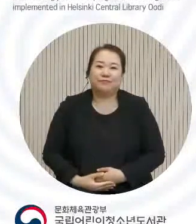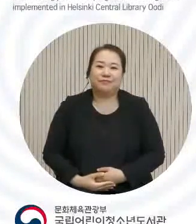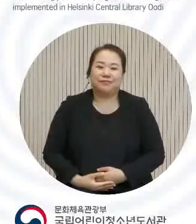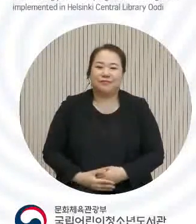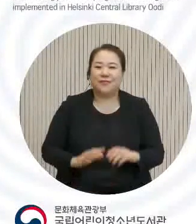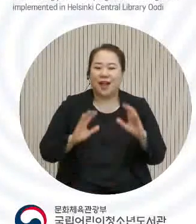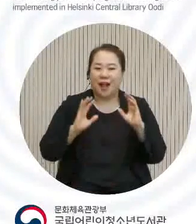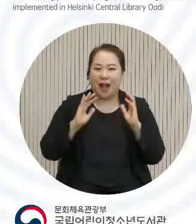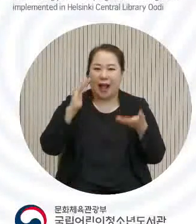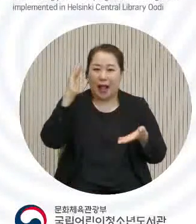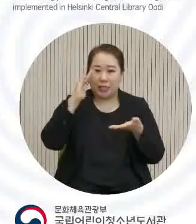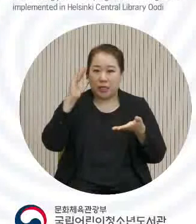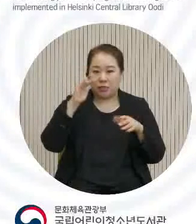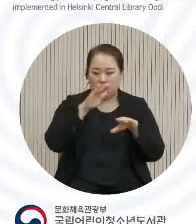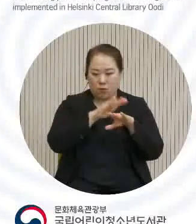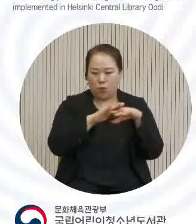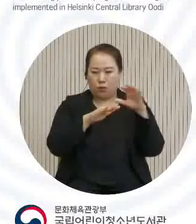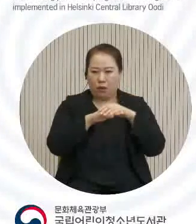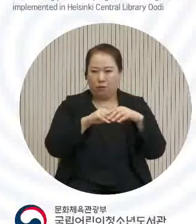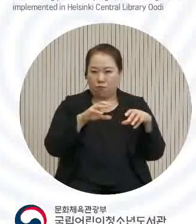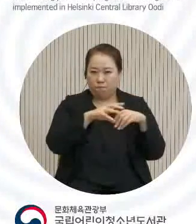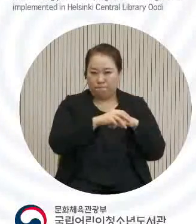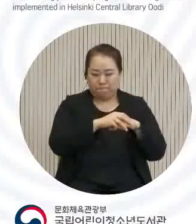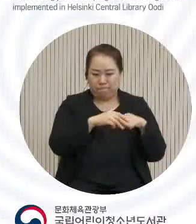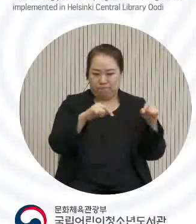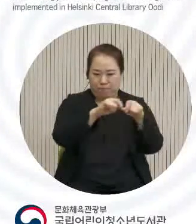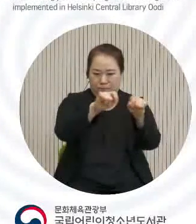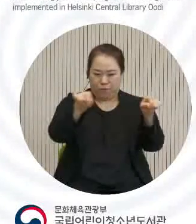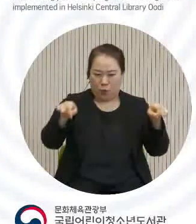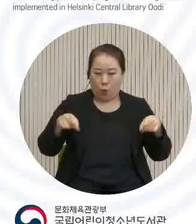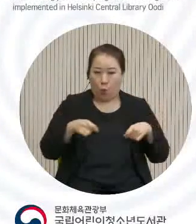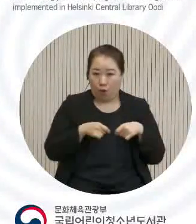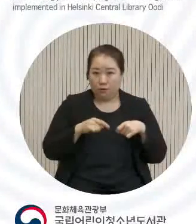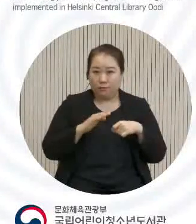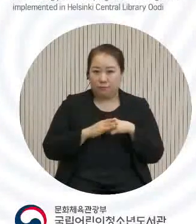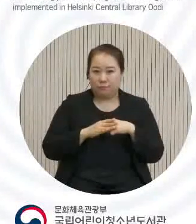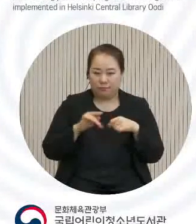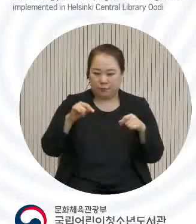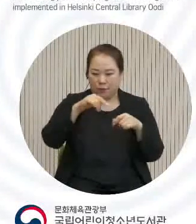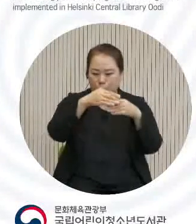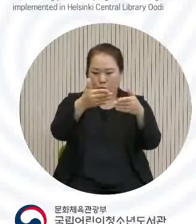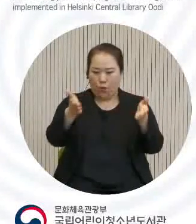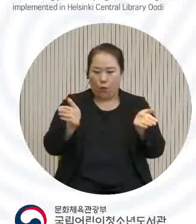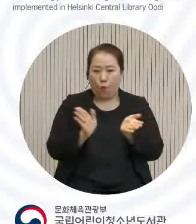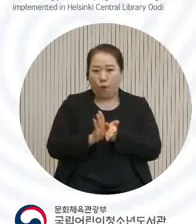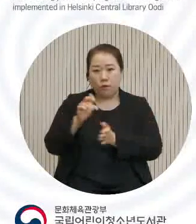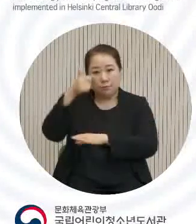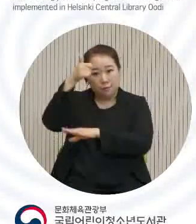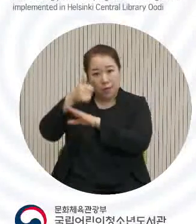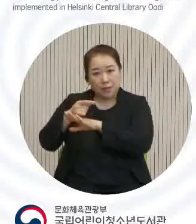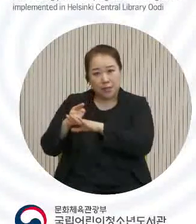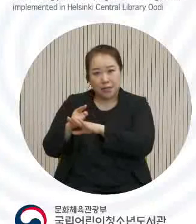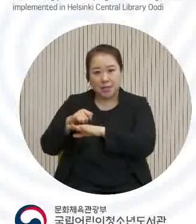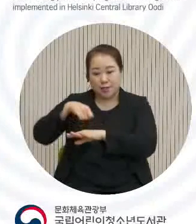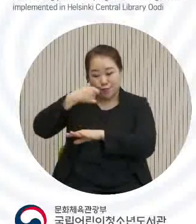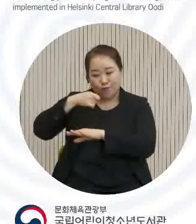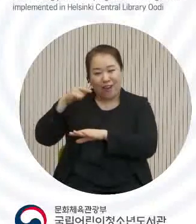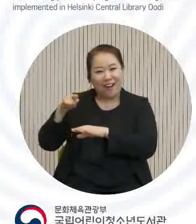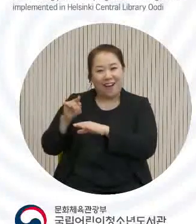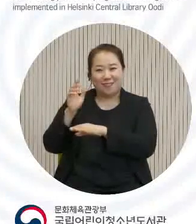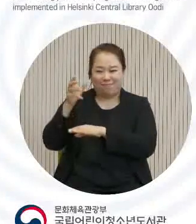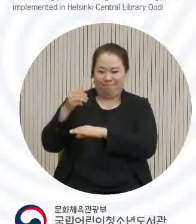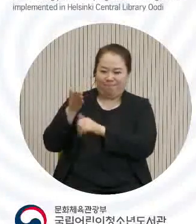Then one student at the end of the circle is given a spoon, which is then connected with an alligator clip to the